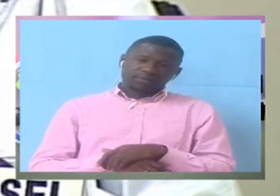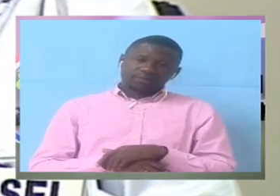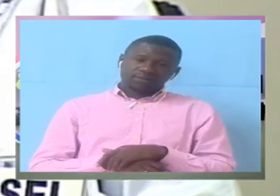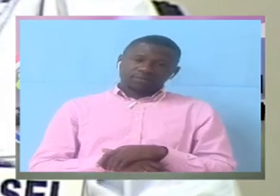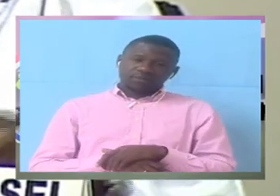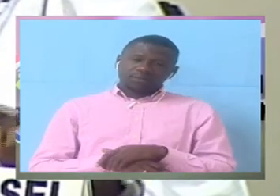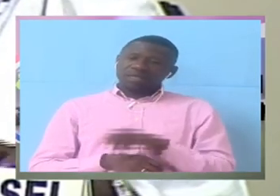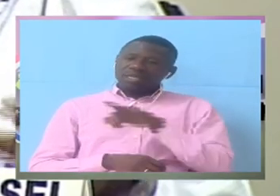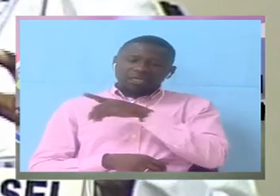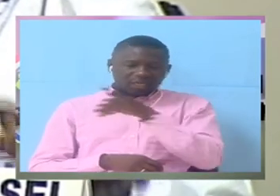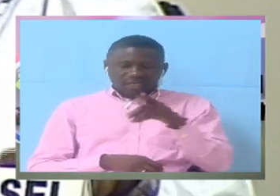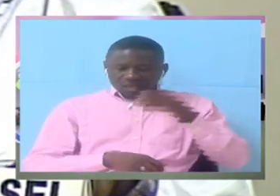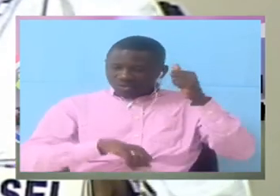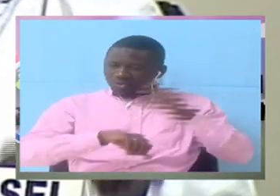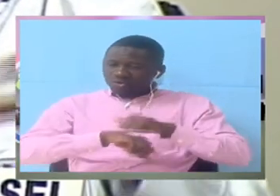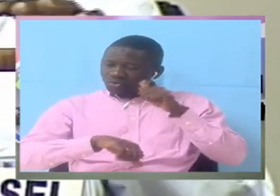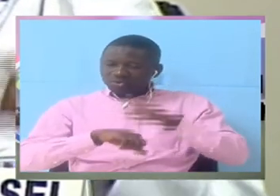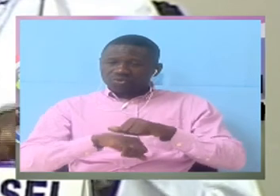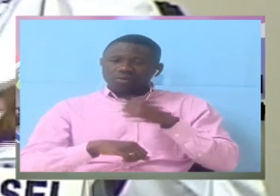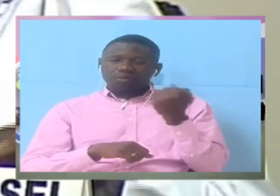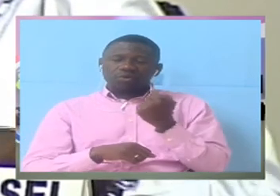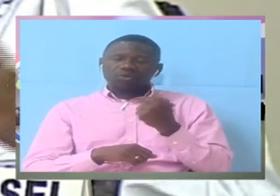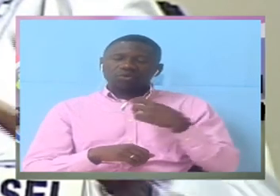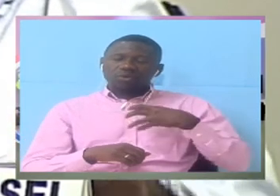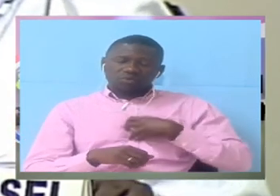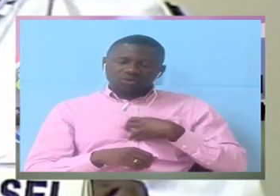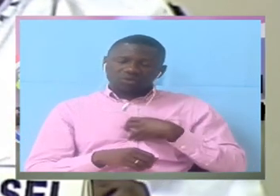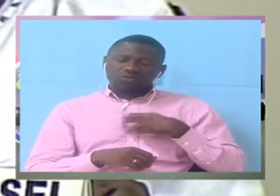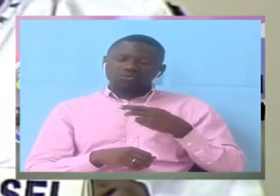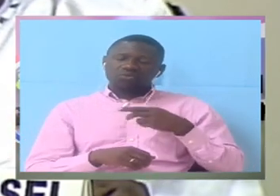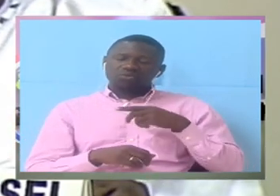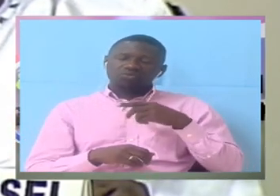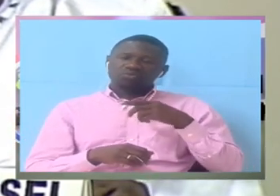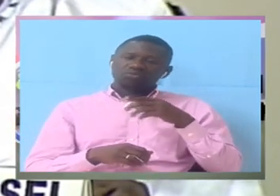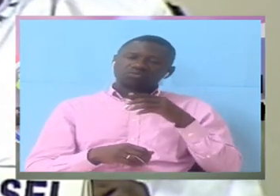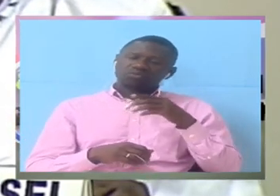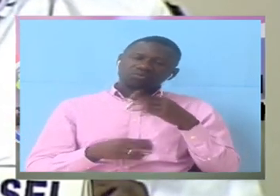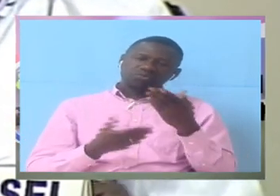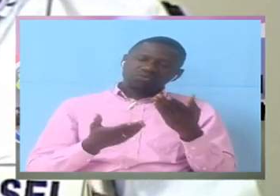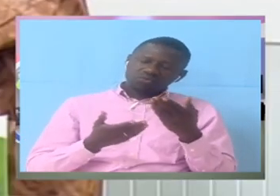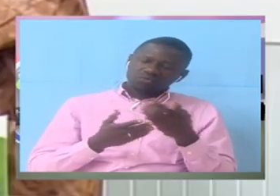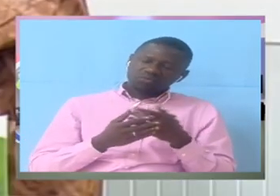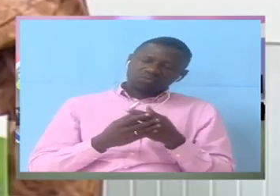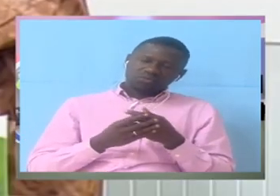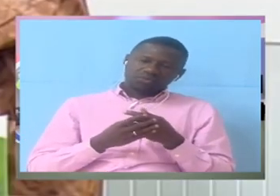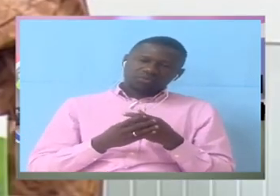to punish you, or were they torturing you at the behest of somebody else?